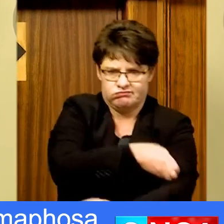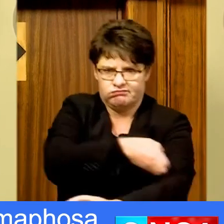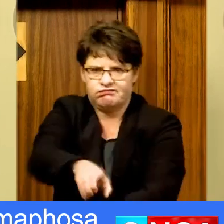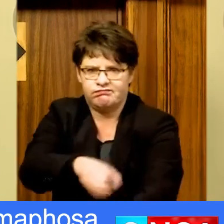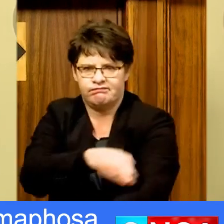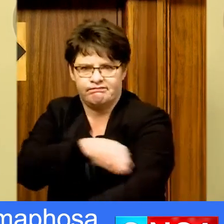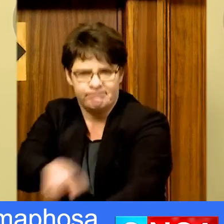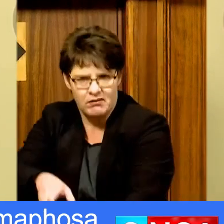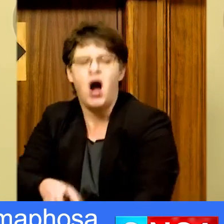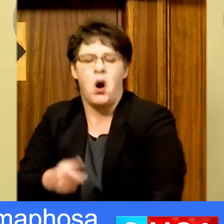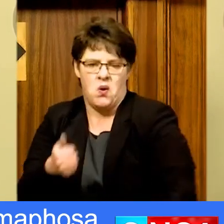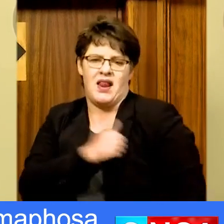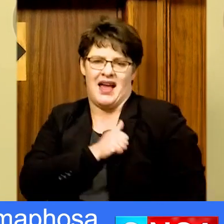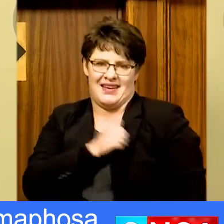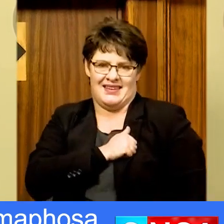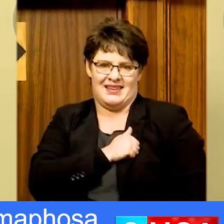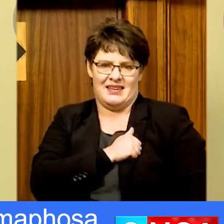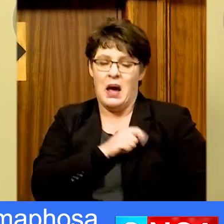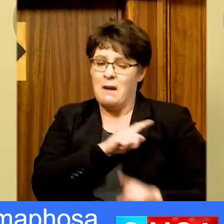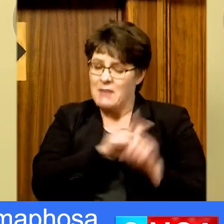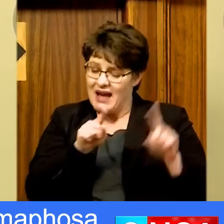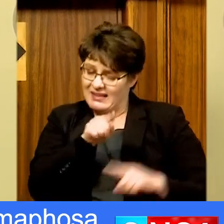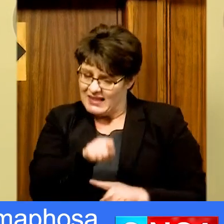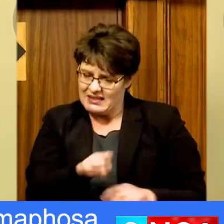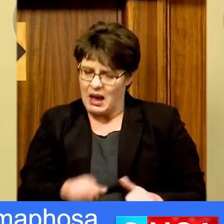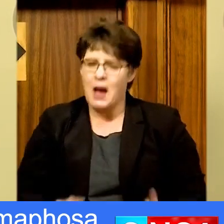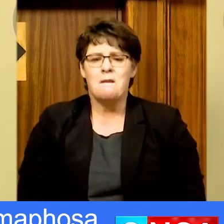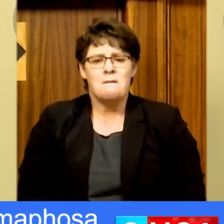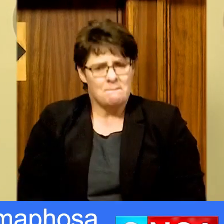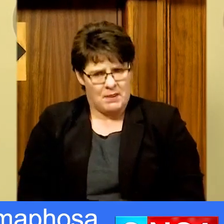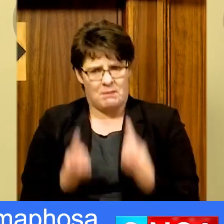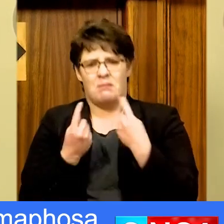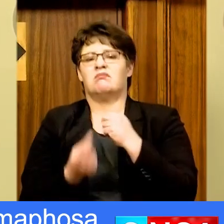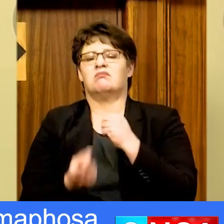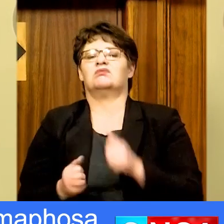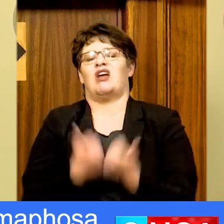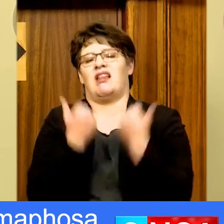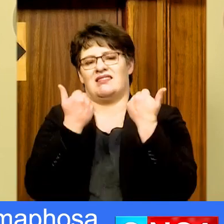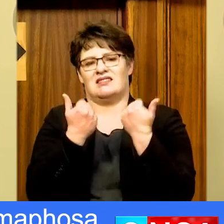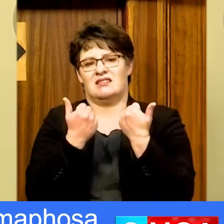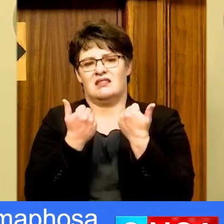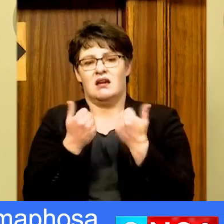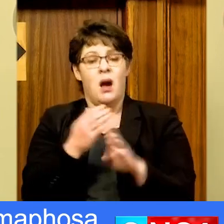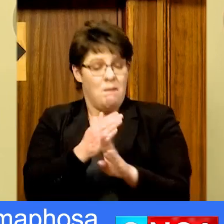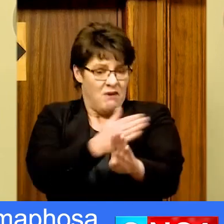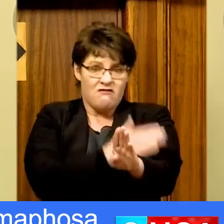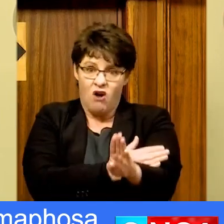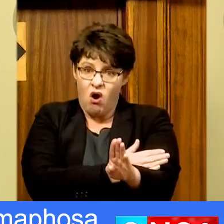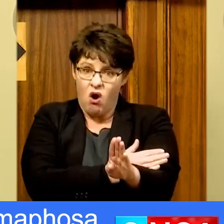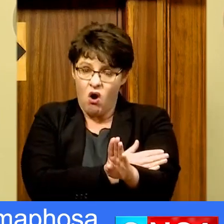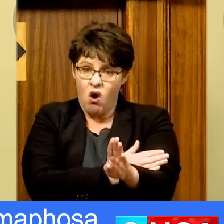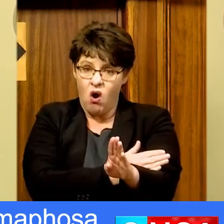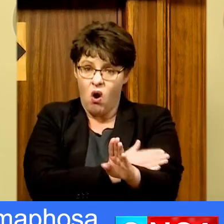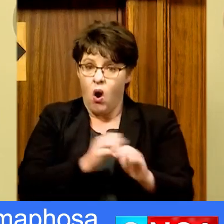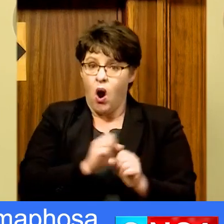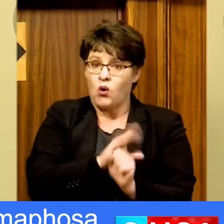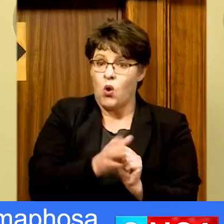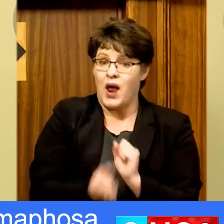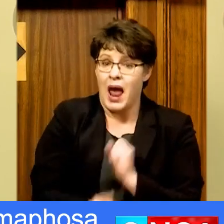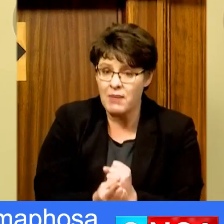a number of its own inherent challenges before COVID-19. And of course,